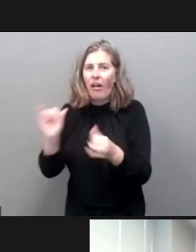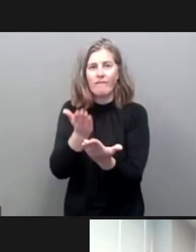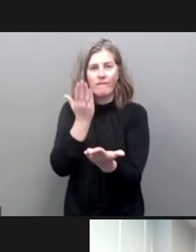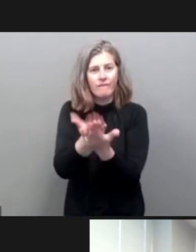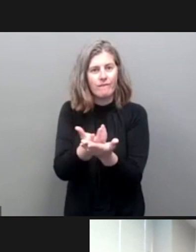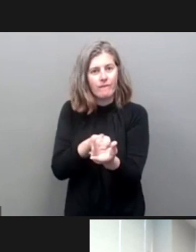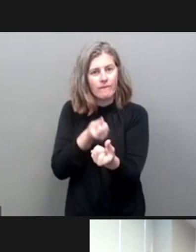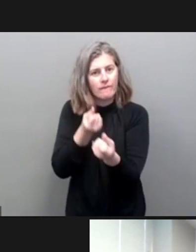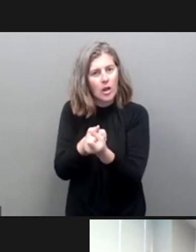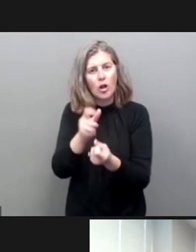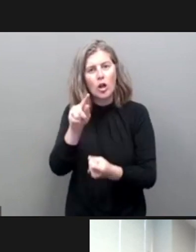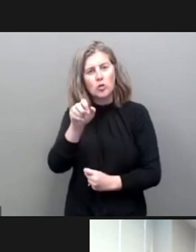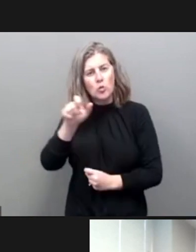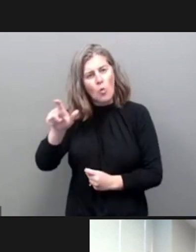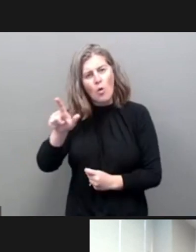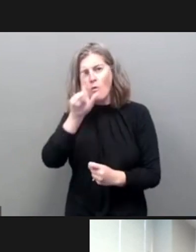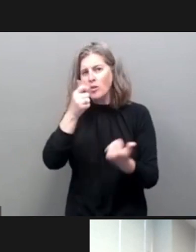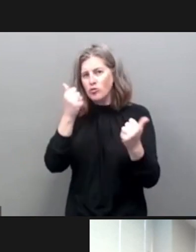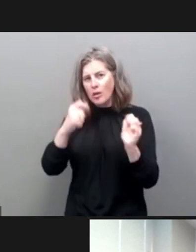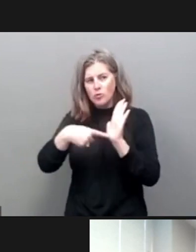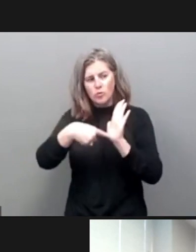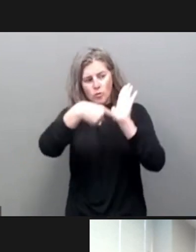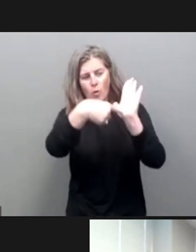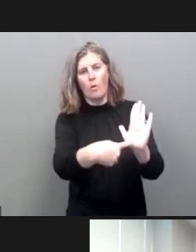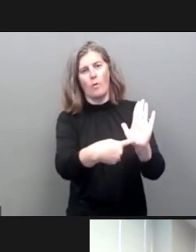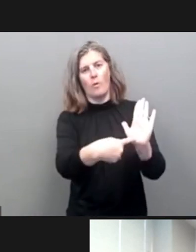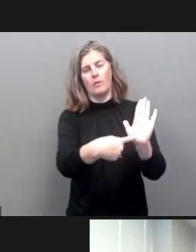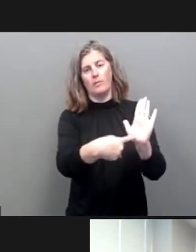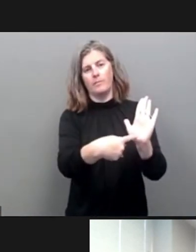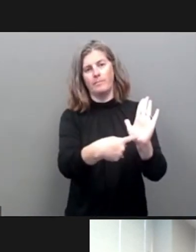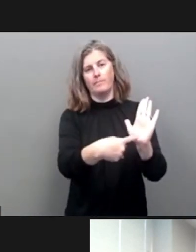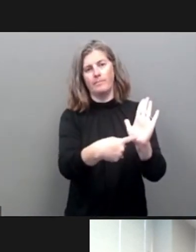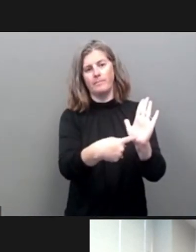tool that really tries to